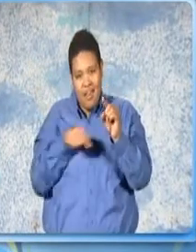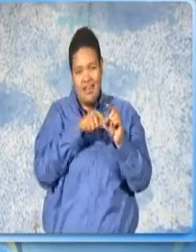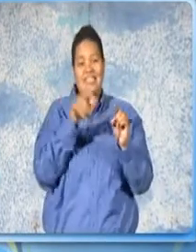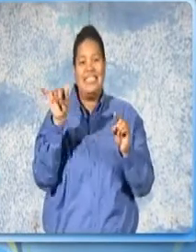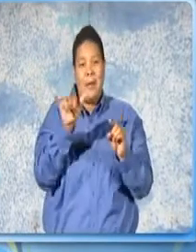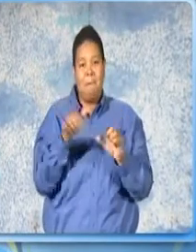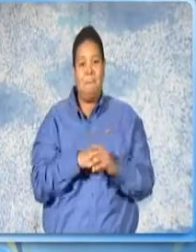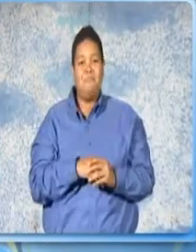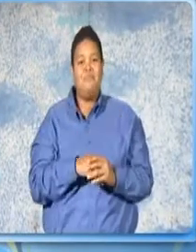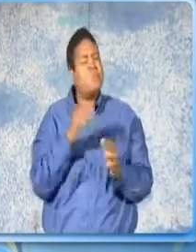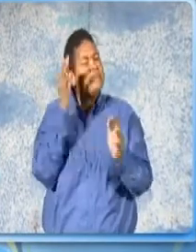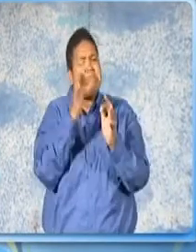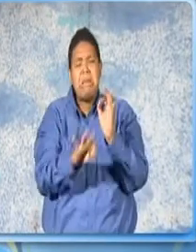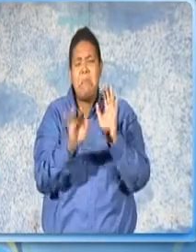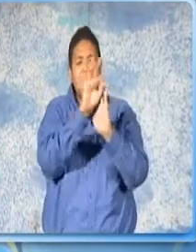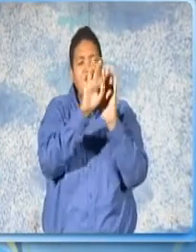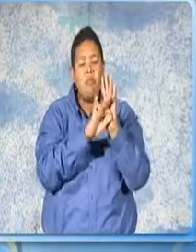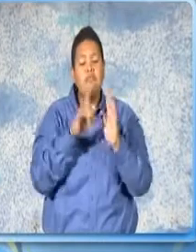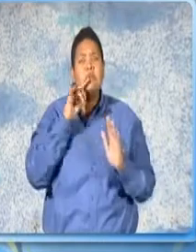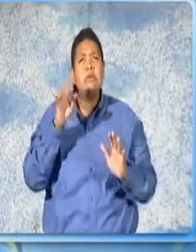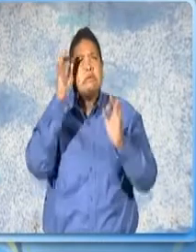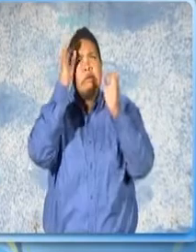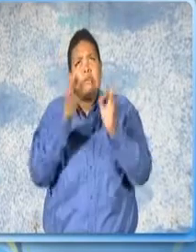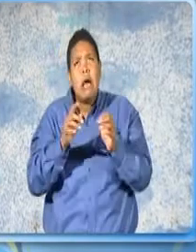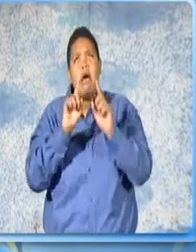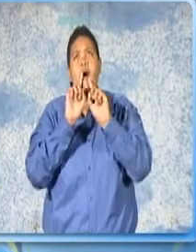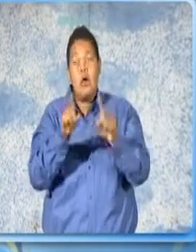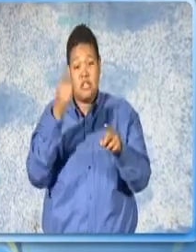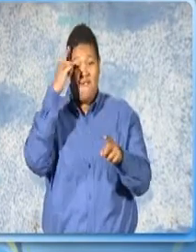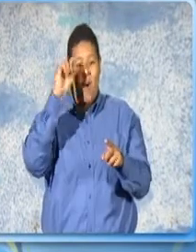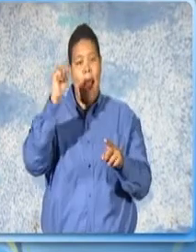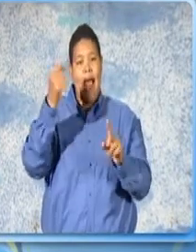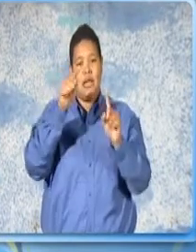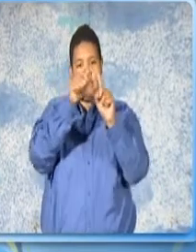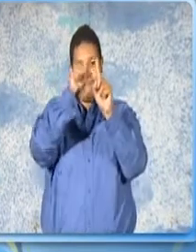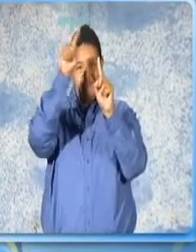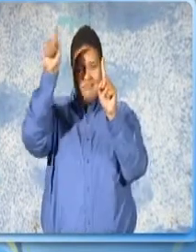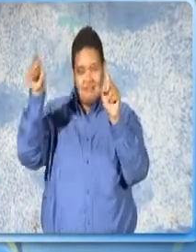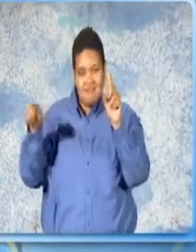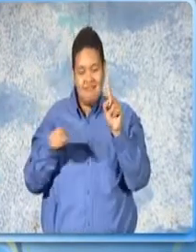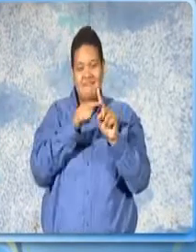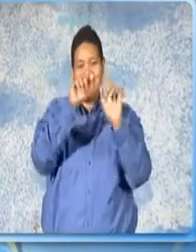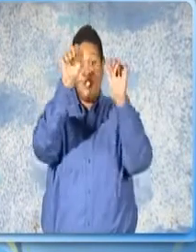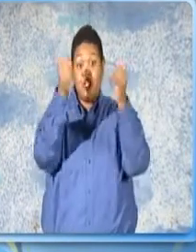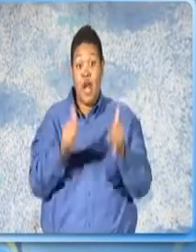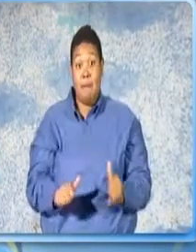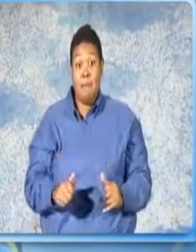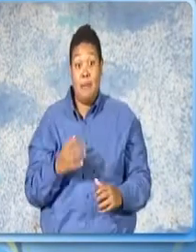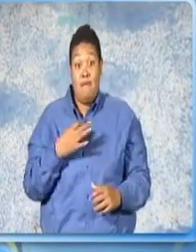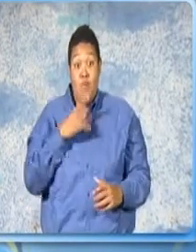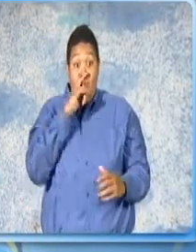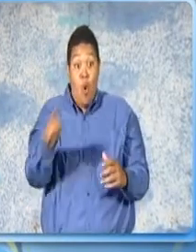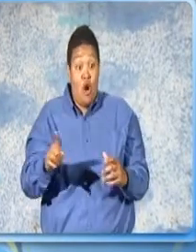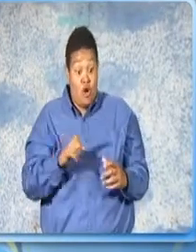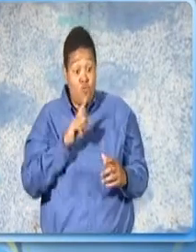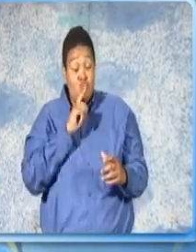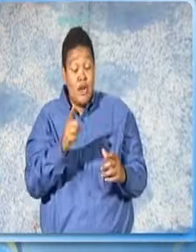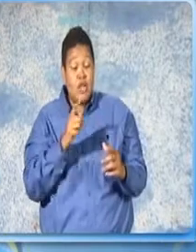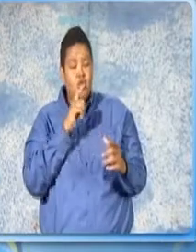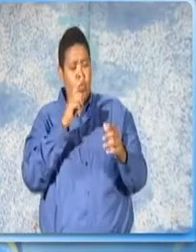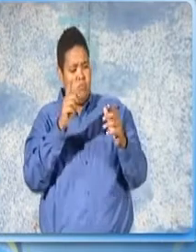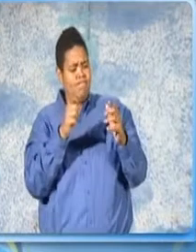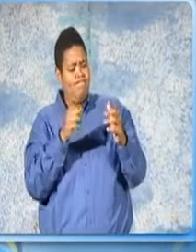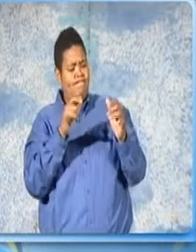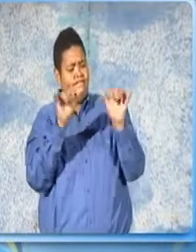There is a simple formula for determining the distance around any circular shape. If we were to measure the distance around a